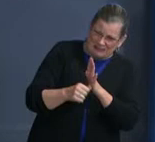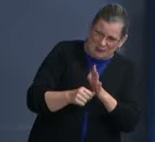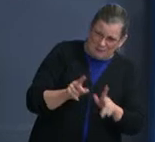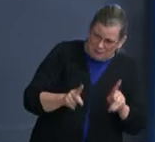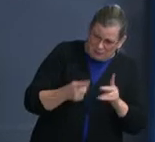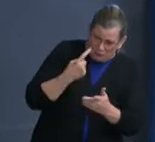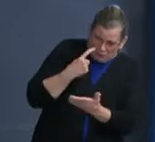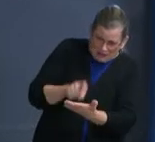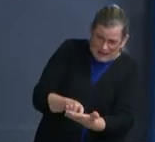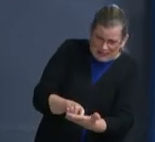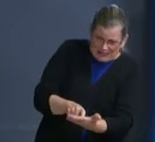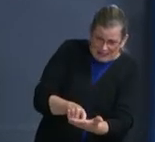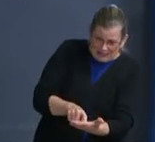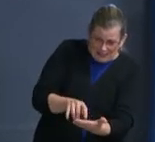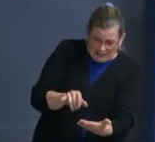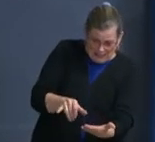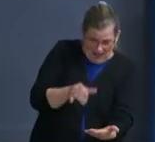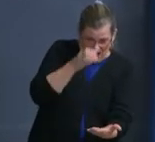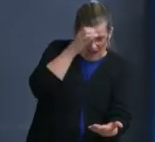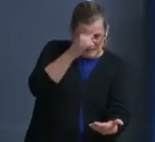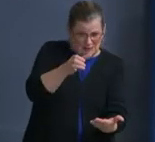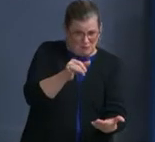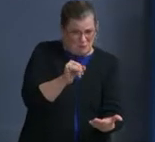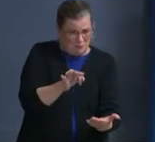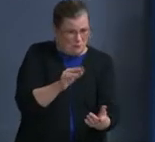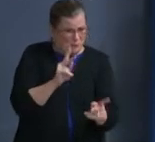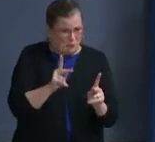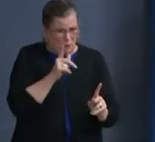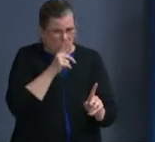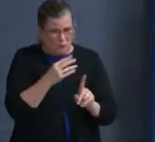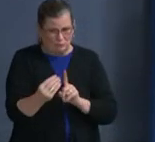recognize this concept or construct of folks who aren't